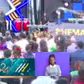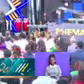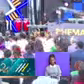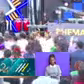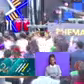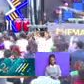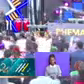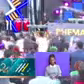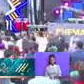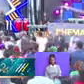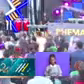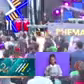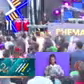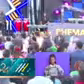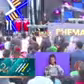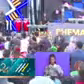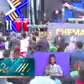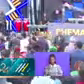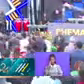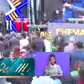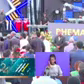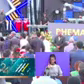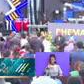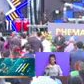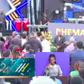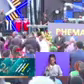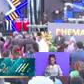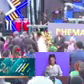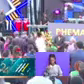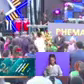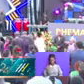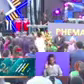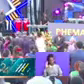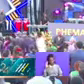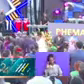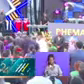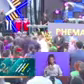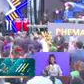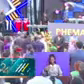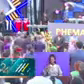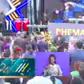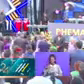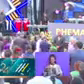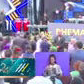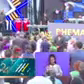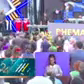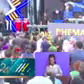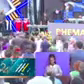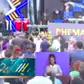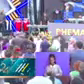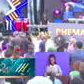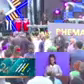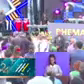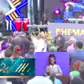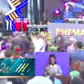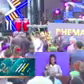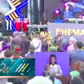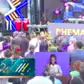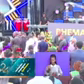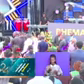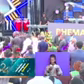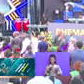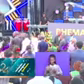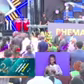my Reverend Julian I hear the Lord says one of